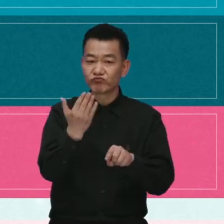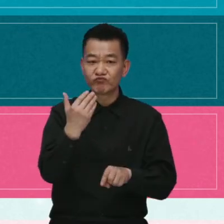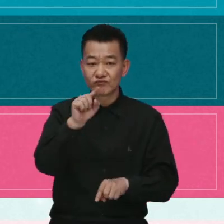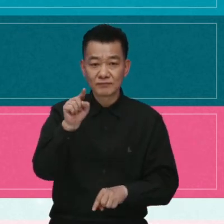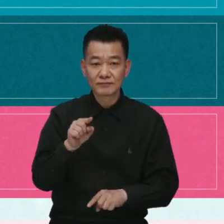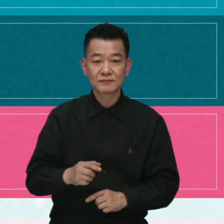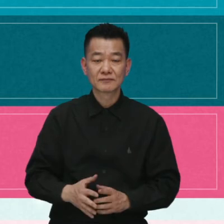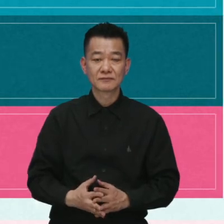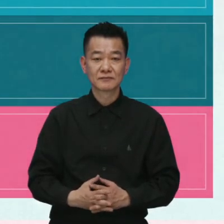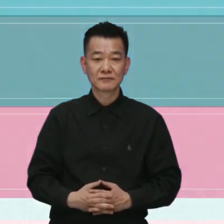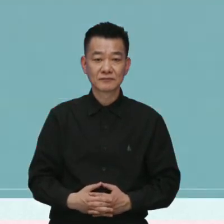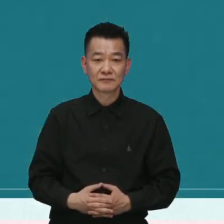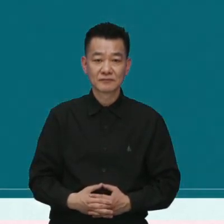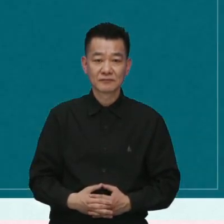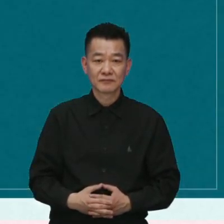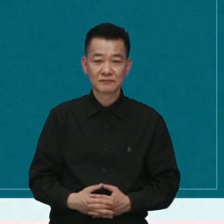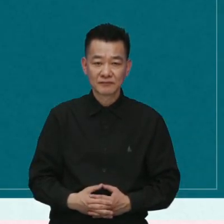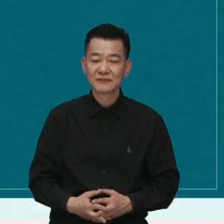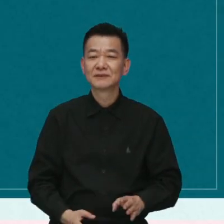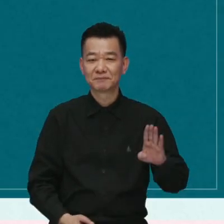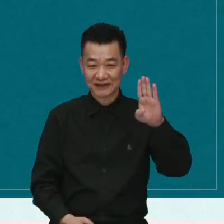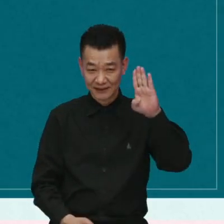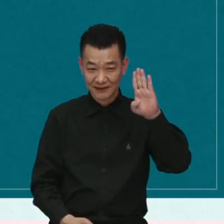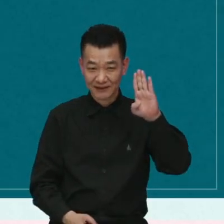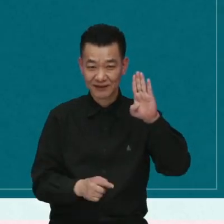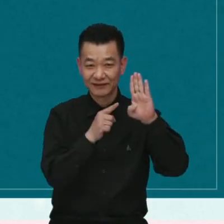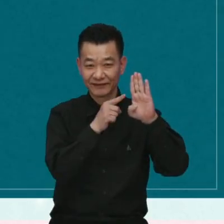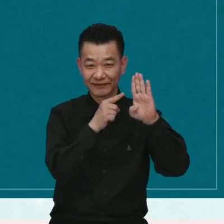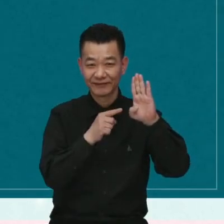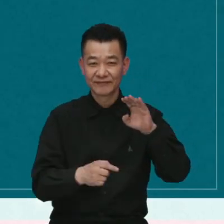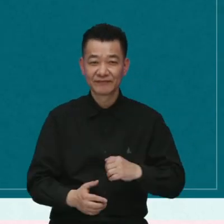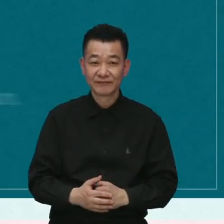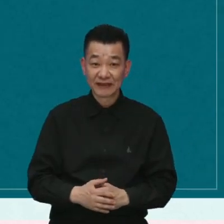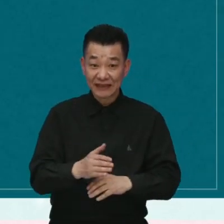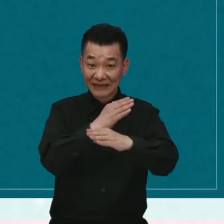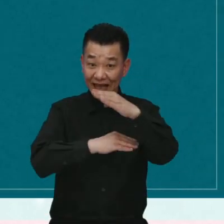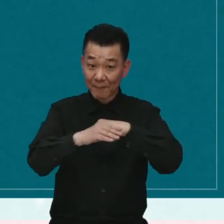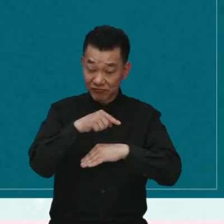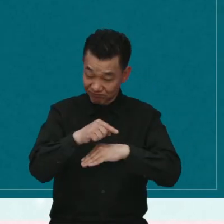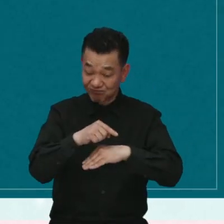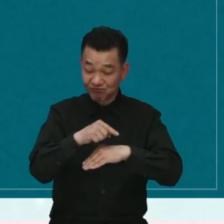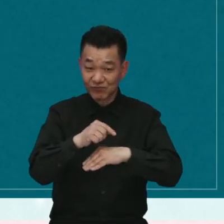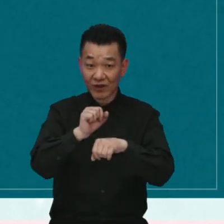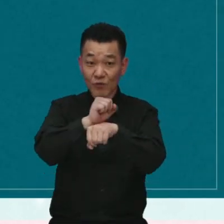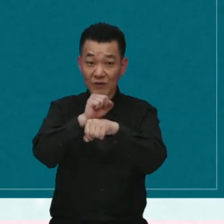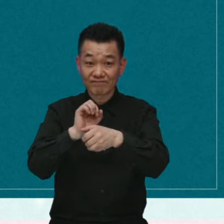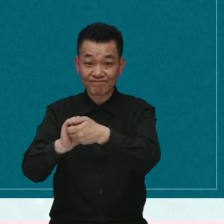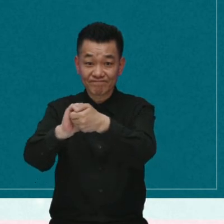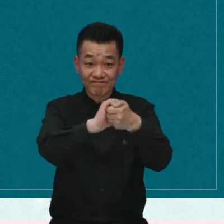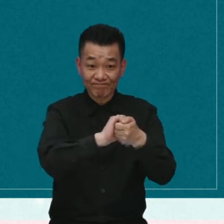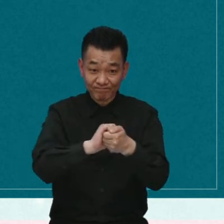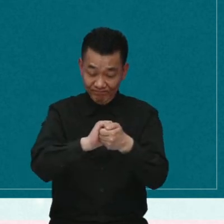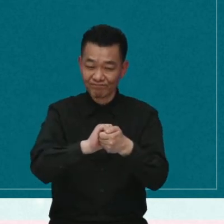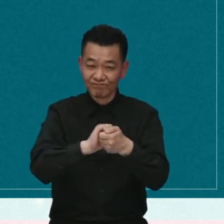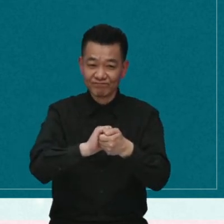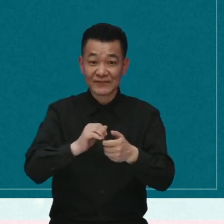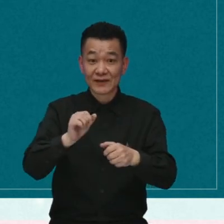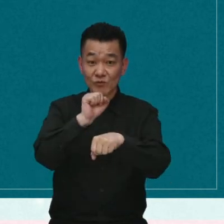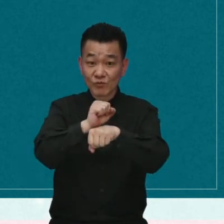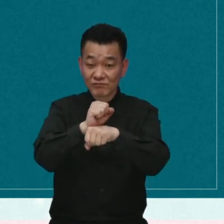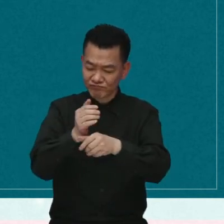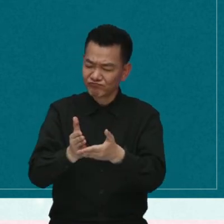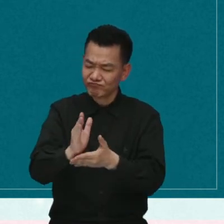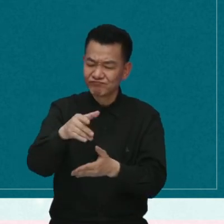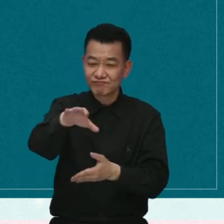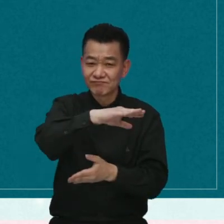What is your answer? The answer is B. Persons with disabilities also have the right to